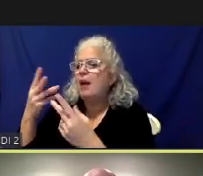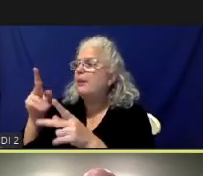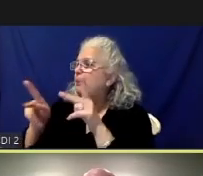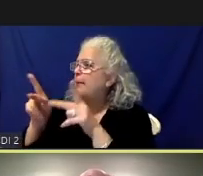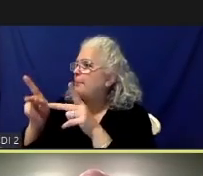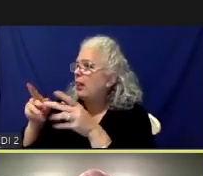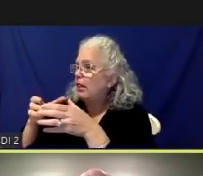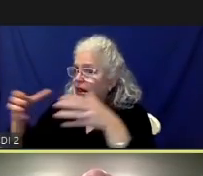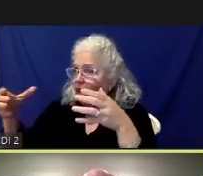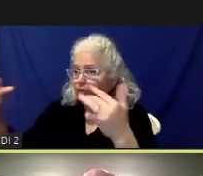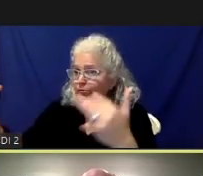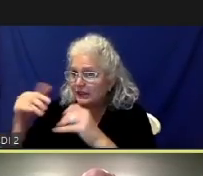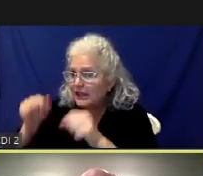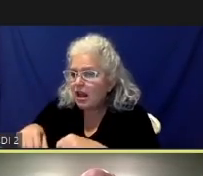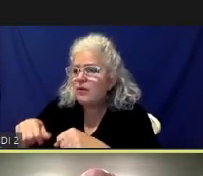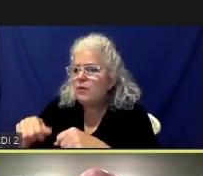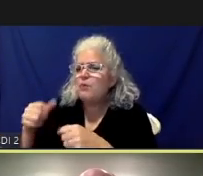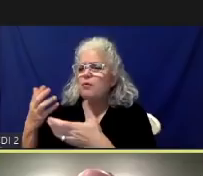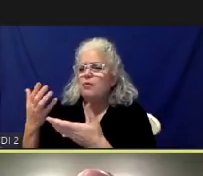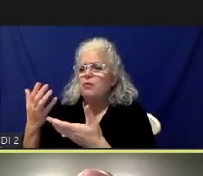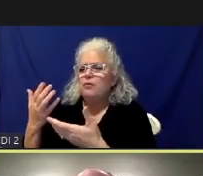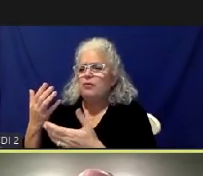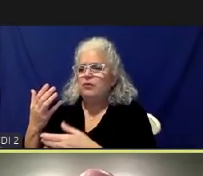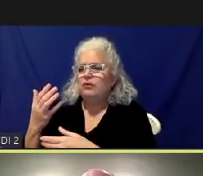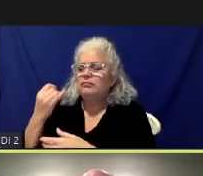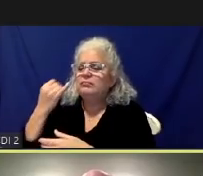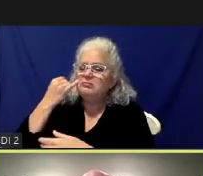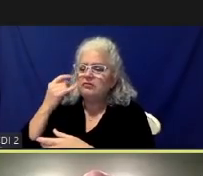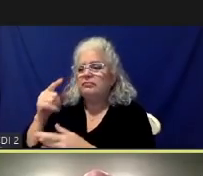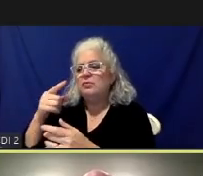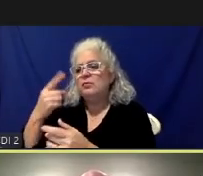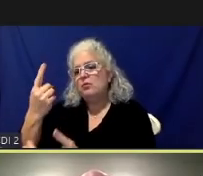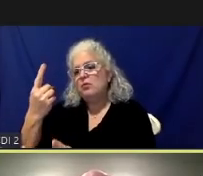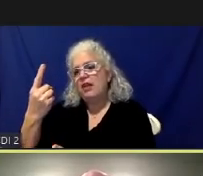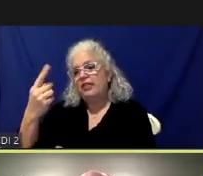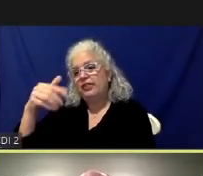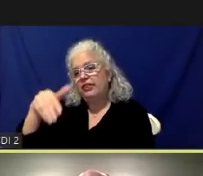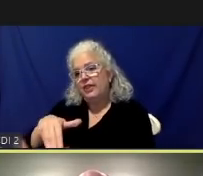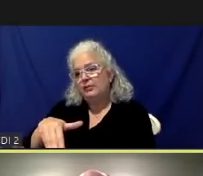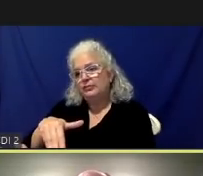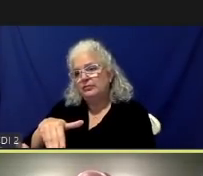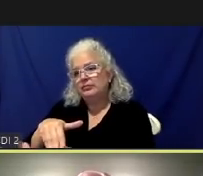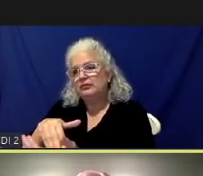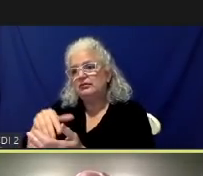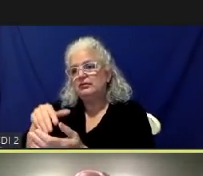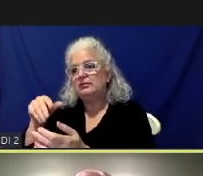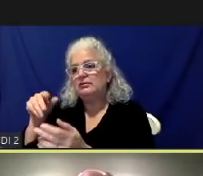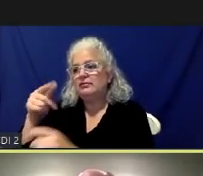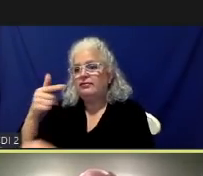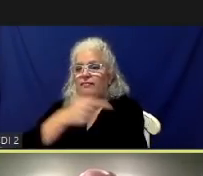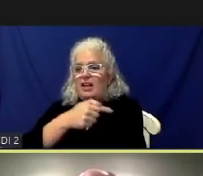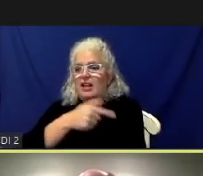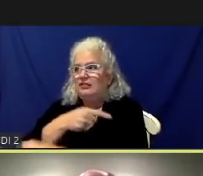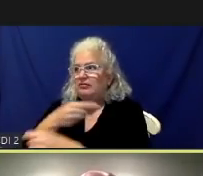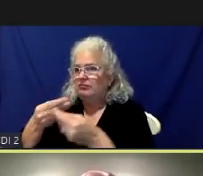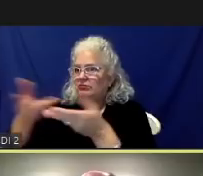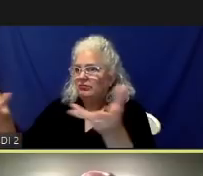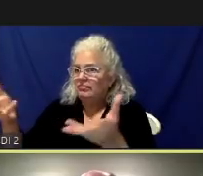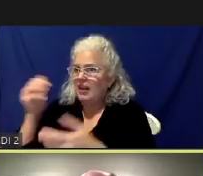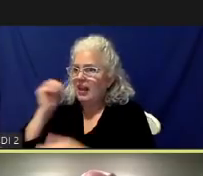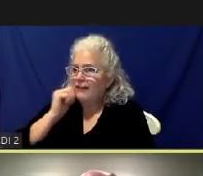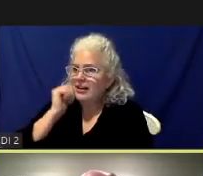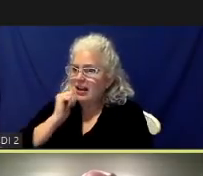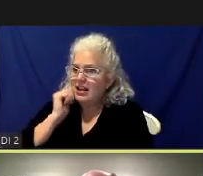but there's certainly capacity there once more vaccine arrives. And then as we expand out of that, we'll open a new pod at their direction.